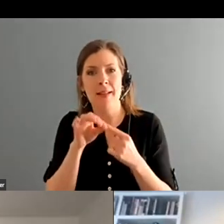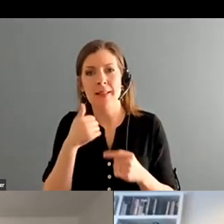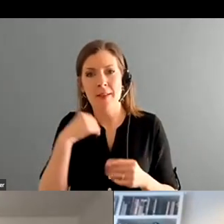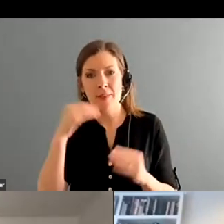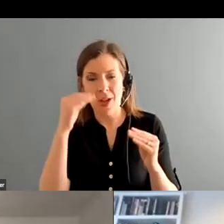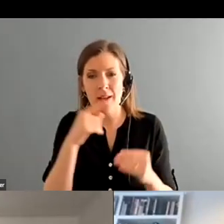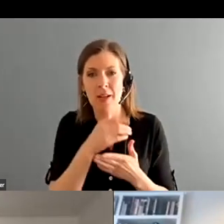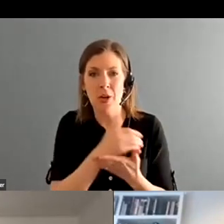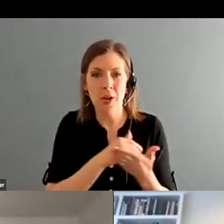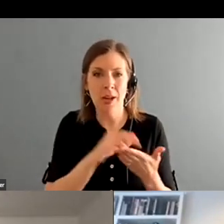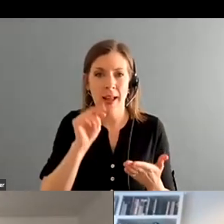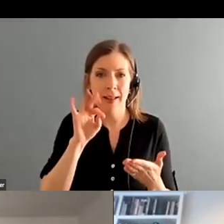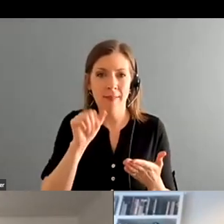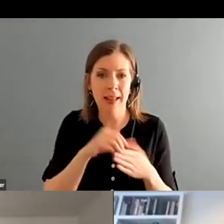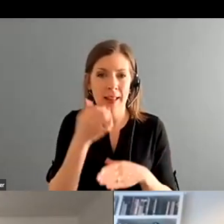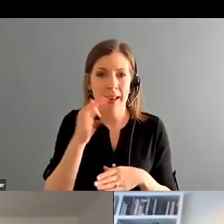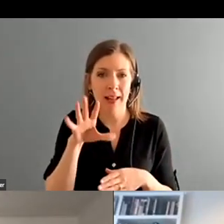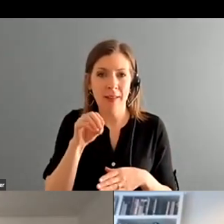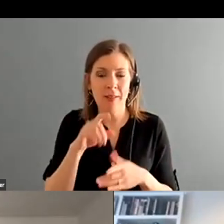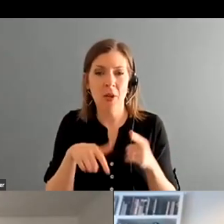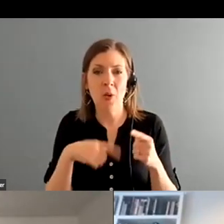Earning an MFA in the 1950s, when